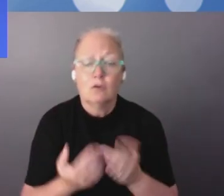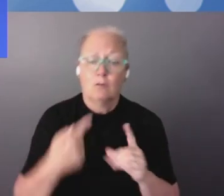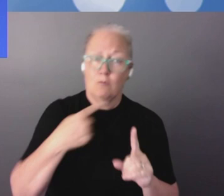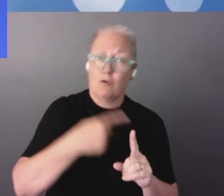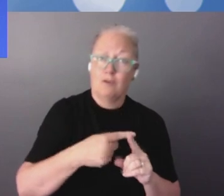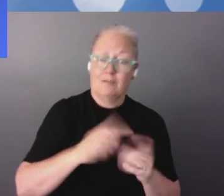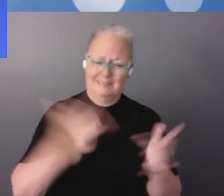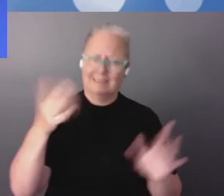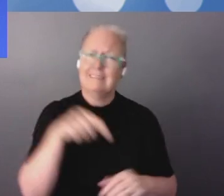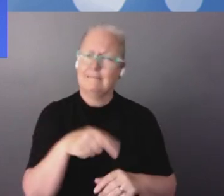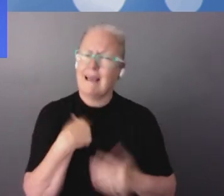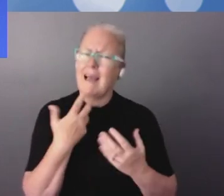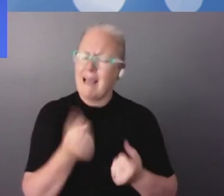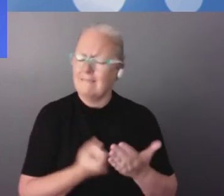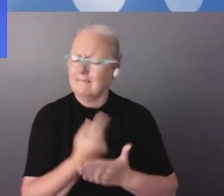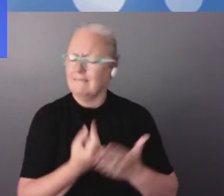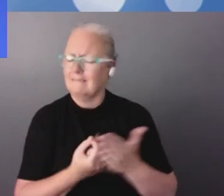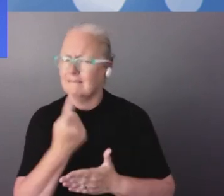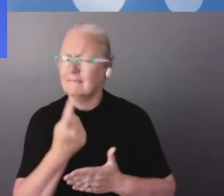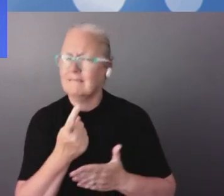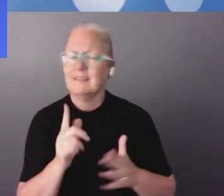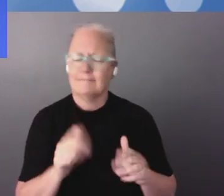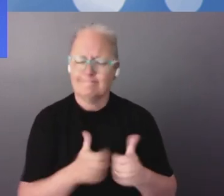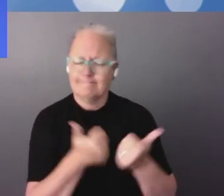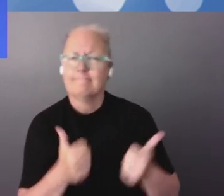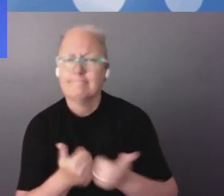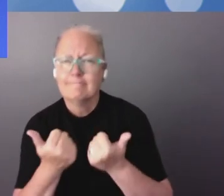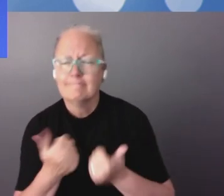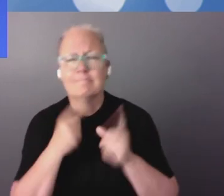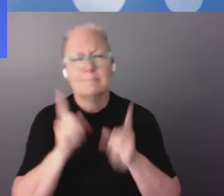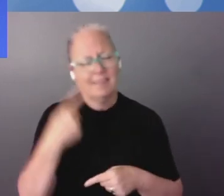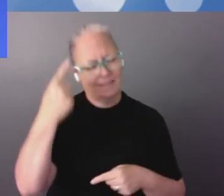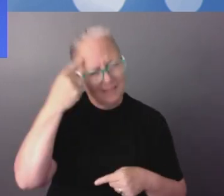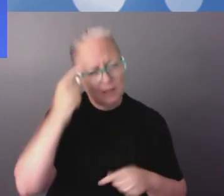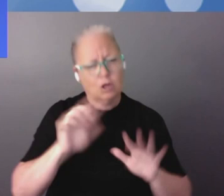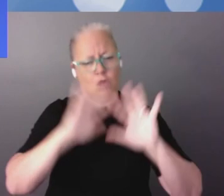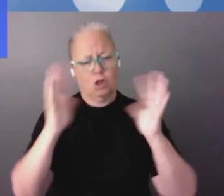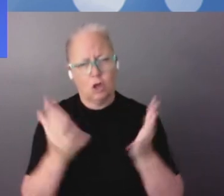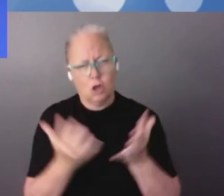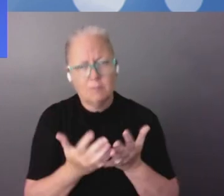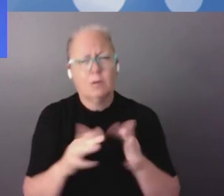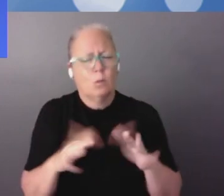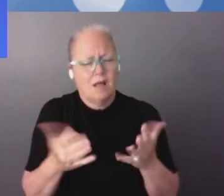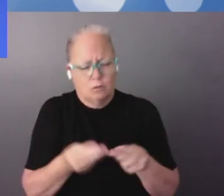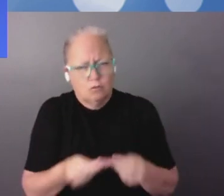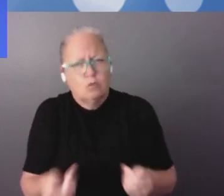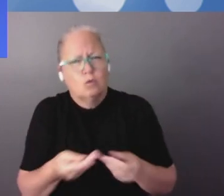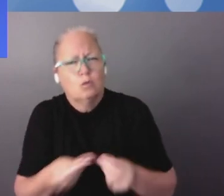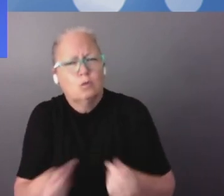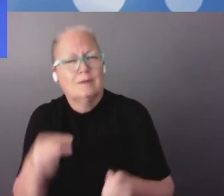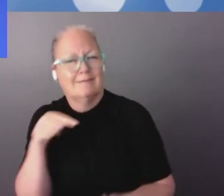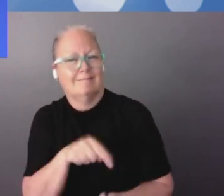need to develop global solutions related to the internet. This is one of the greatest